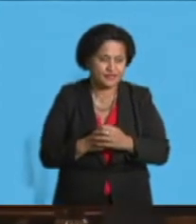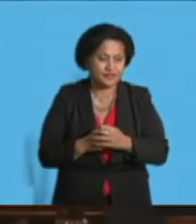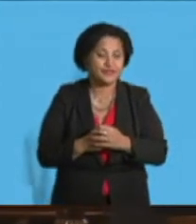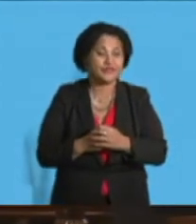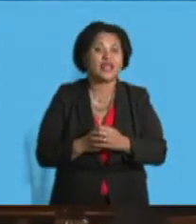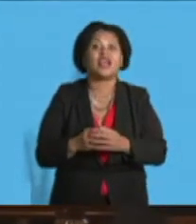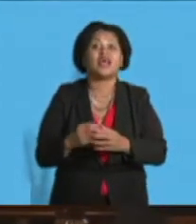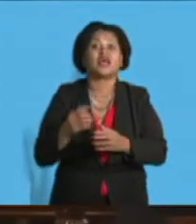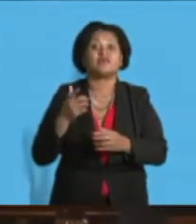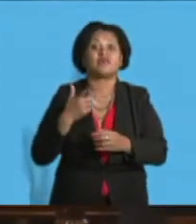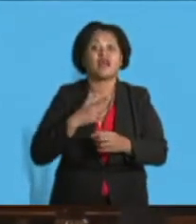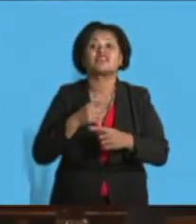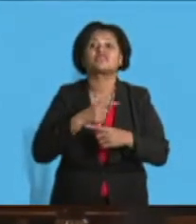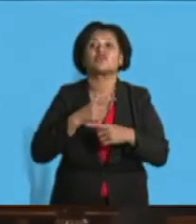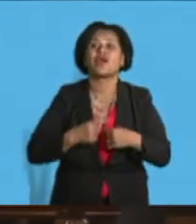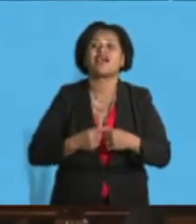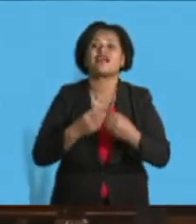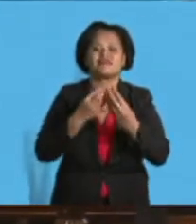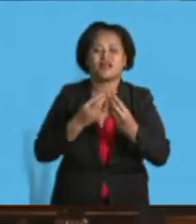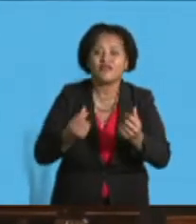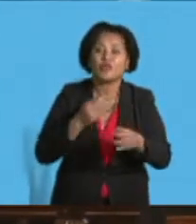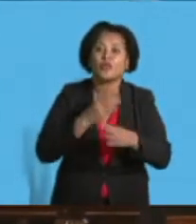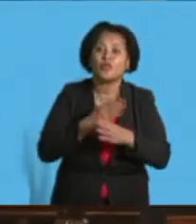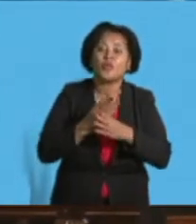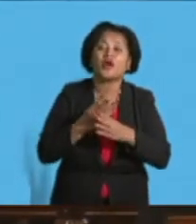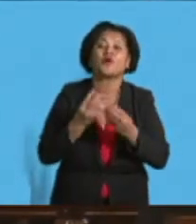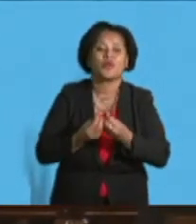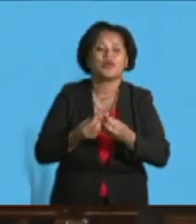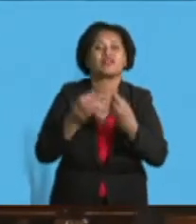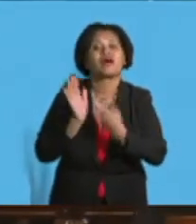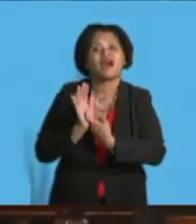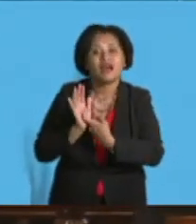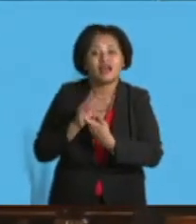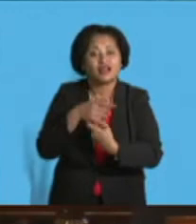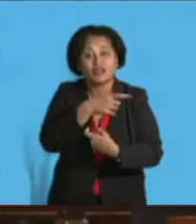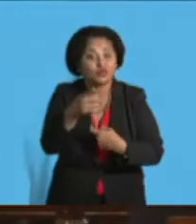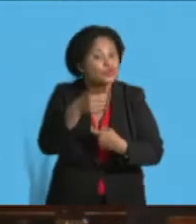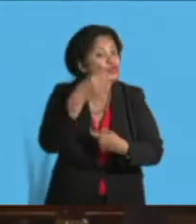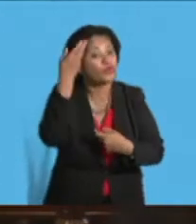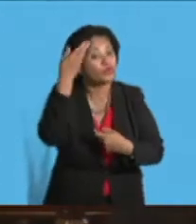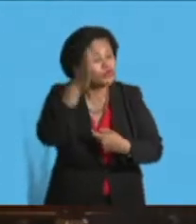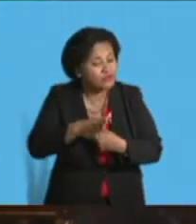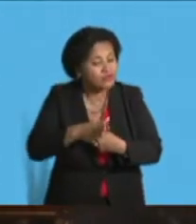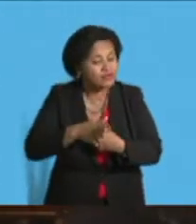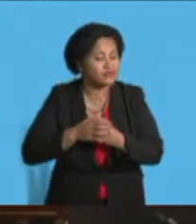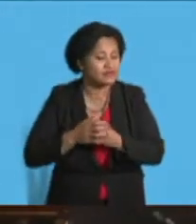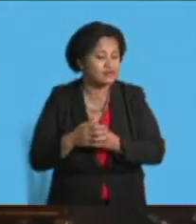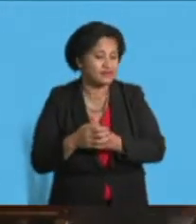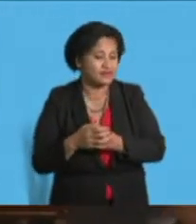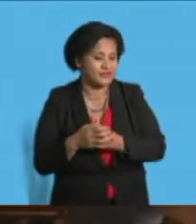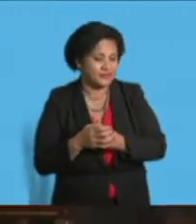because we are dealing with this R, you are not, we don't know. You know, we don't know.